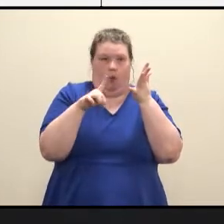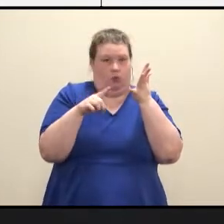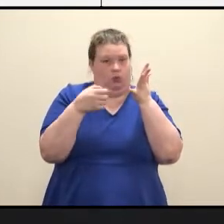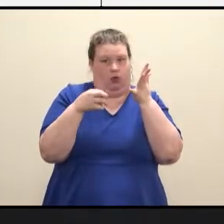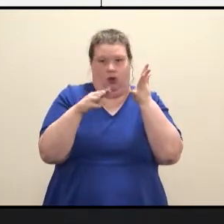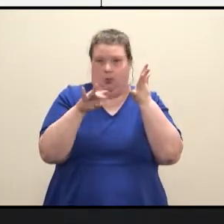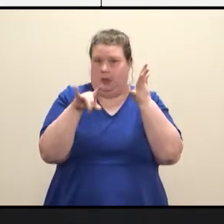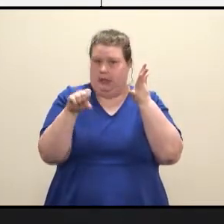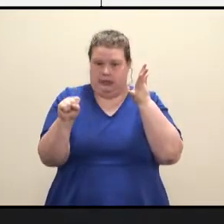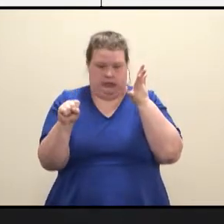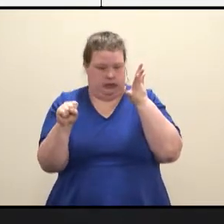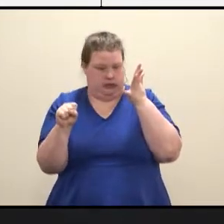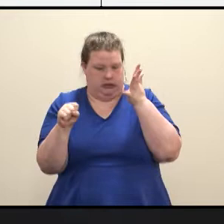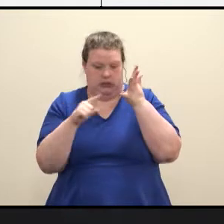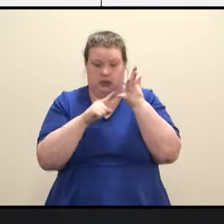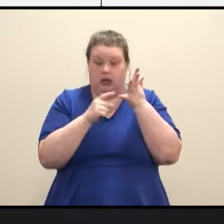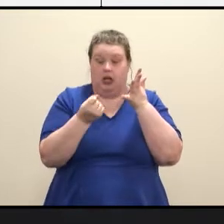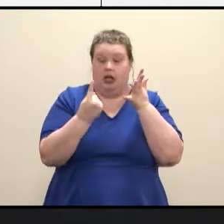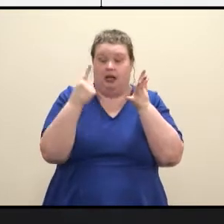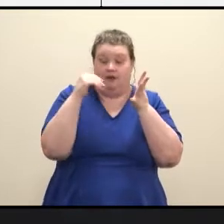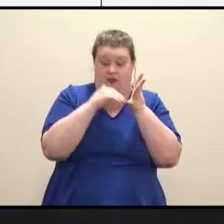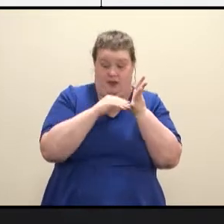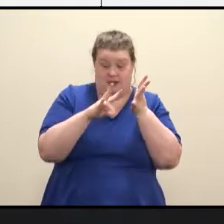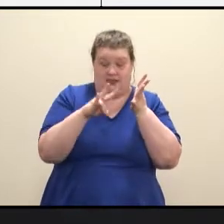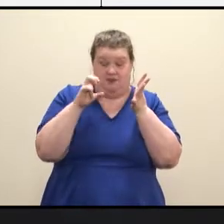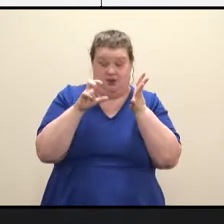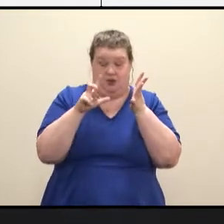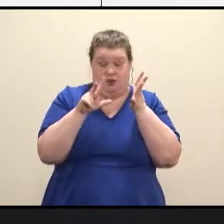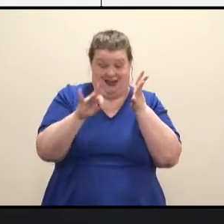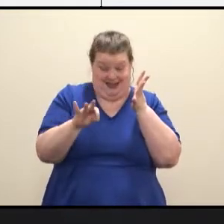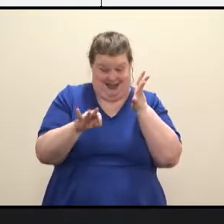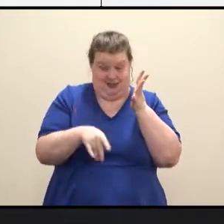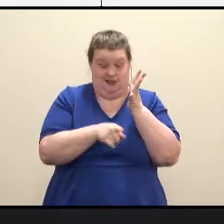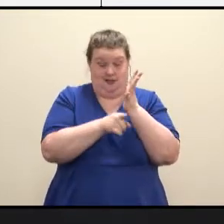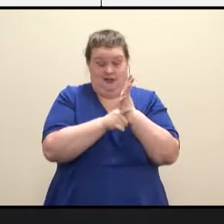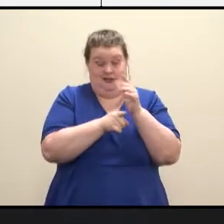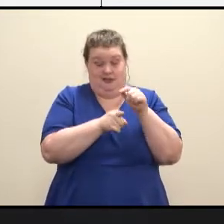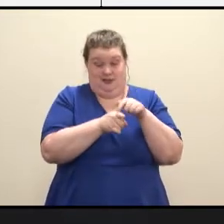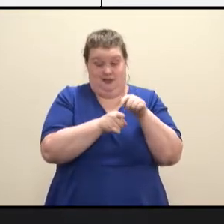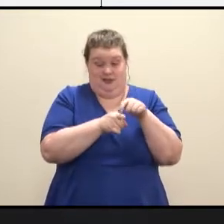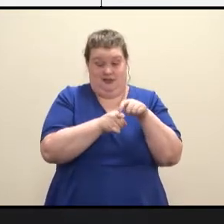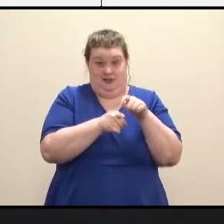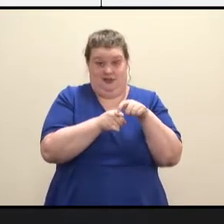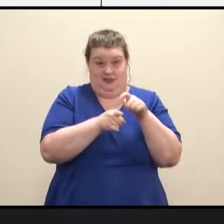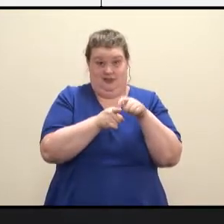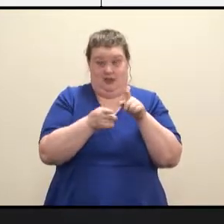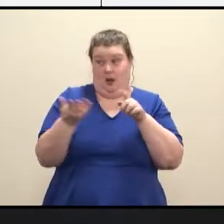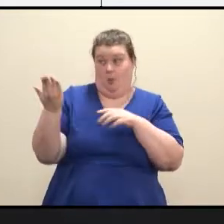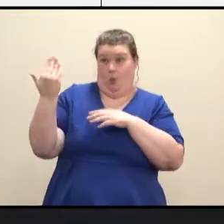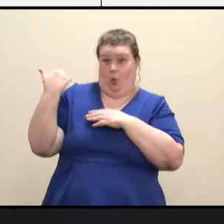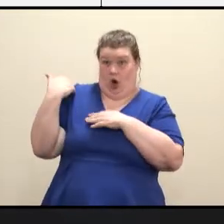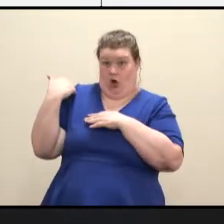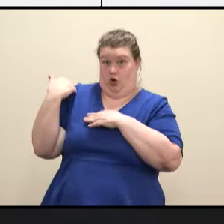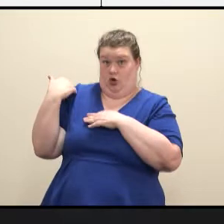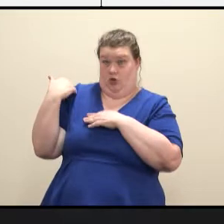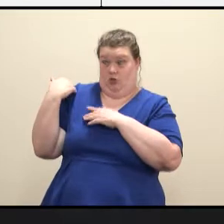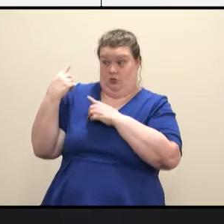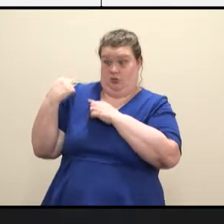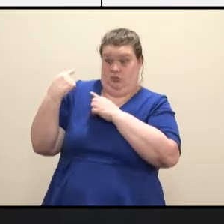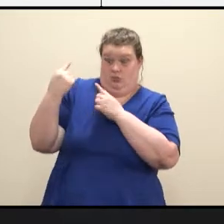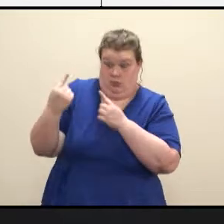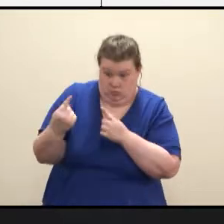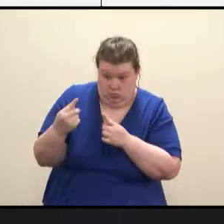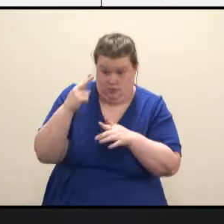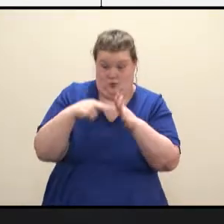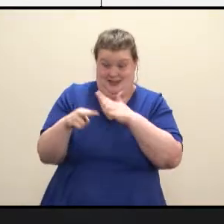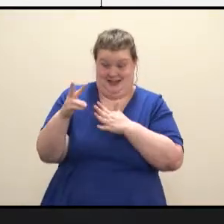was down to 11,739. And using prior year patterns, projecting the 6 6 weeks, that